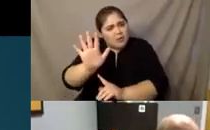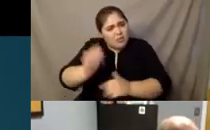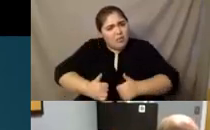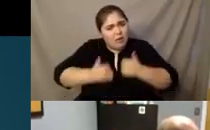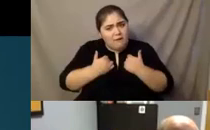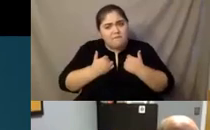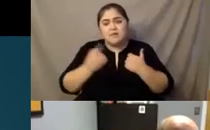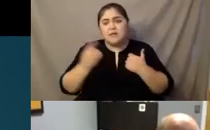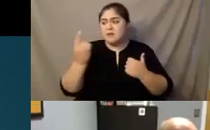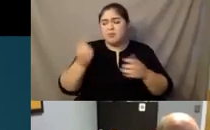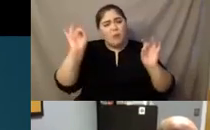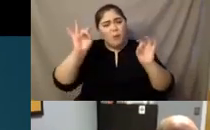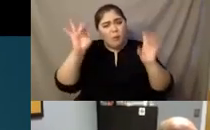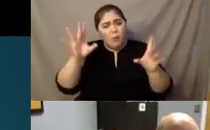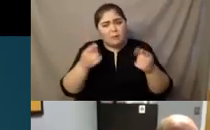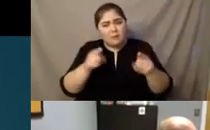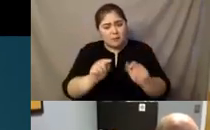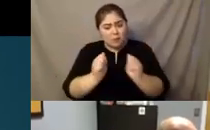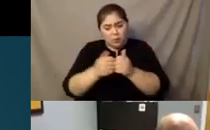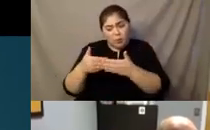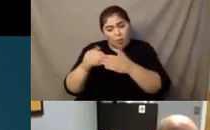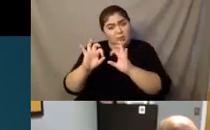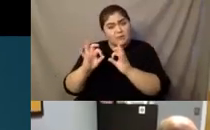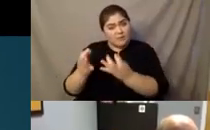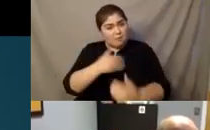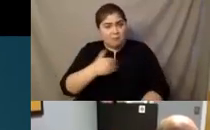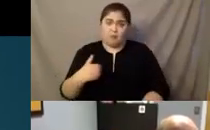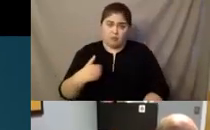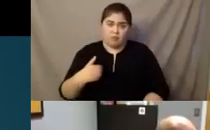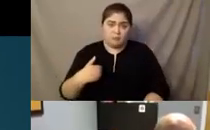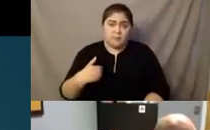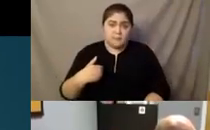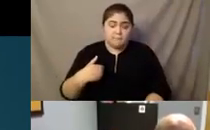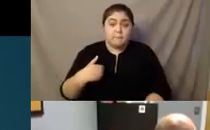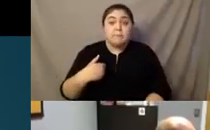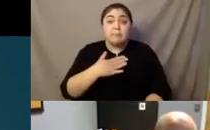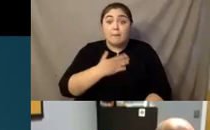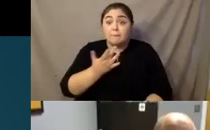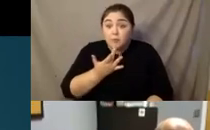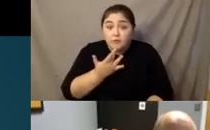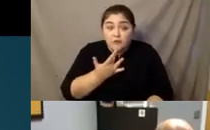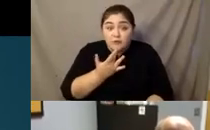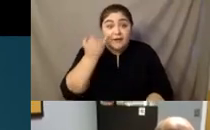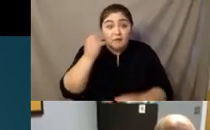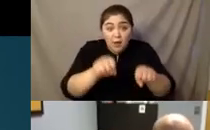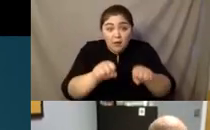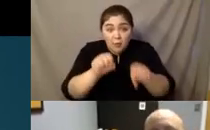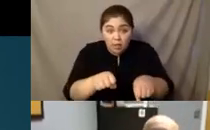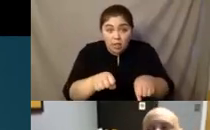something terrible that's happening with a close family member. So my preference whenever possible is to